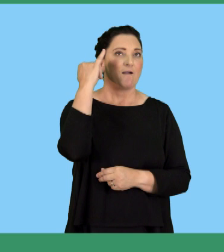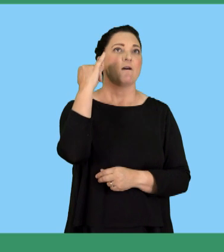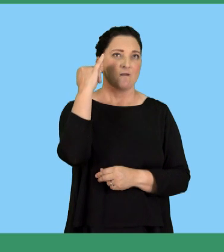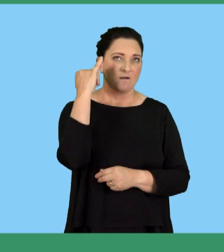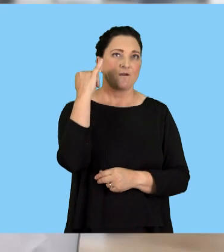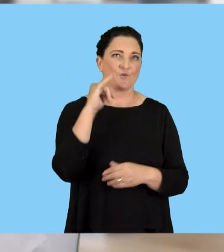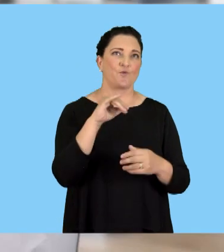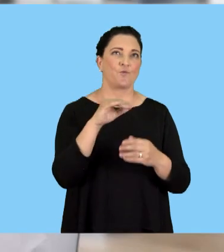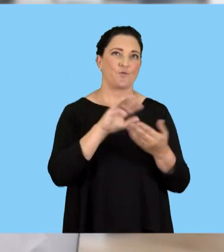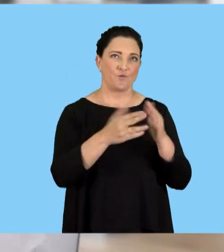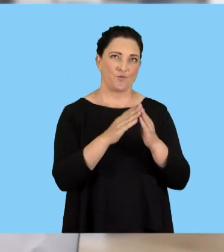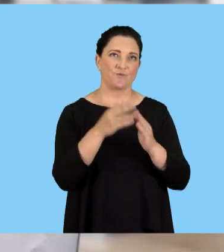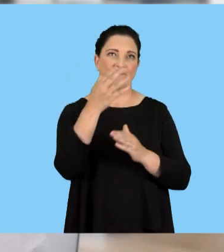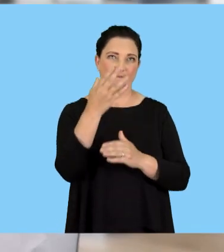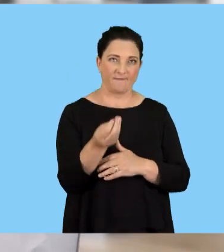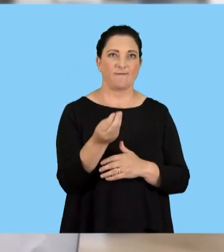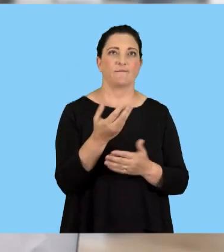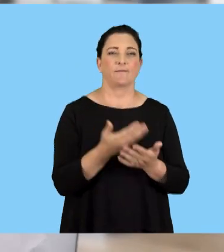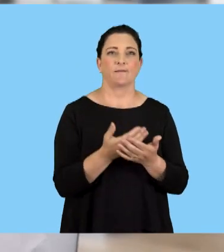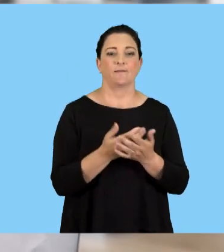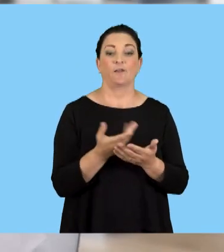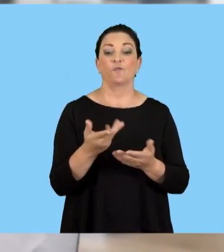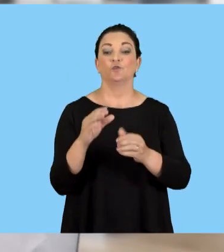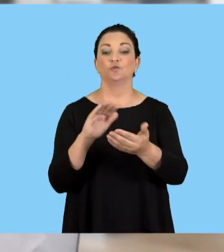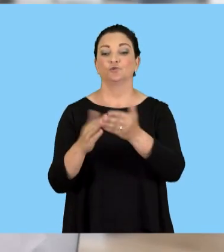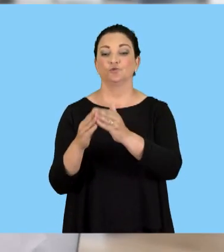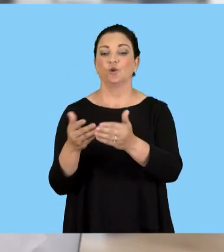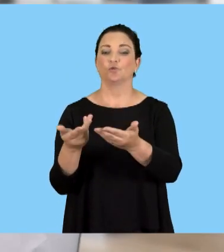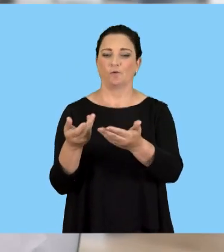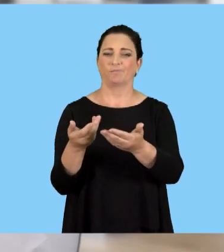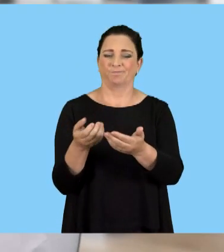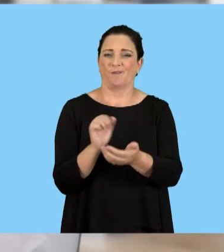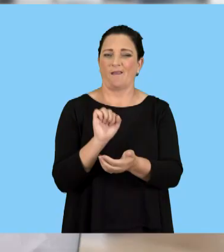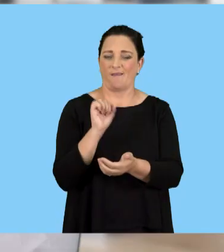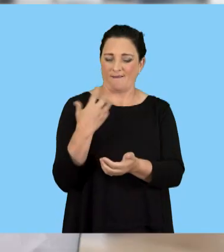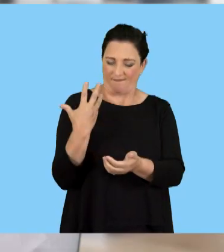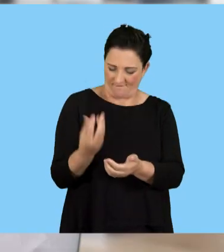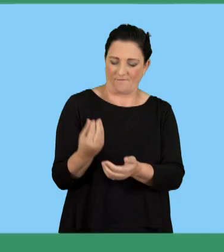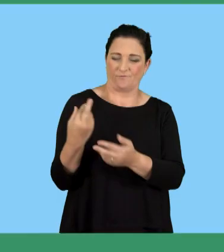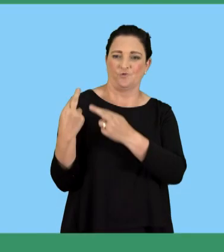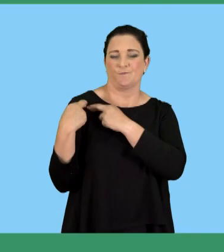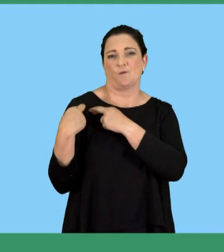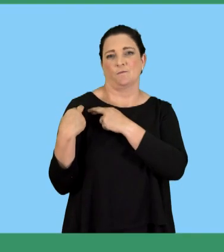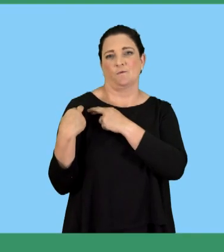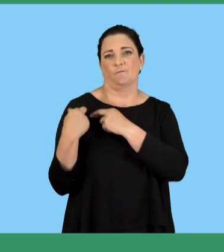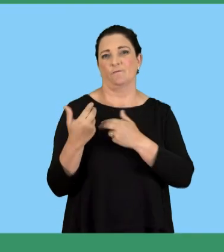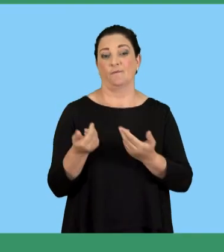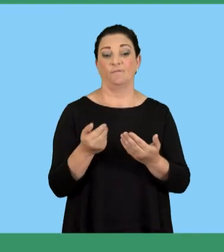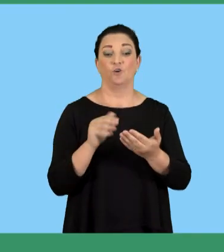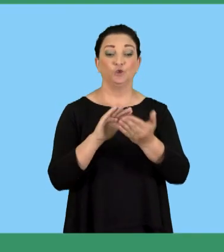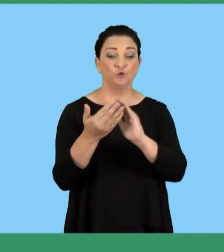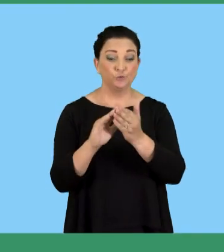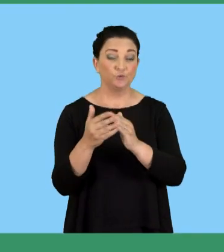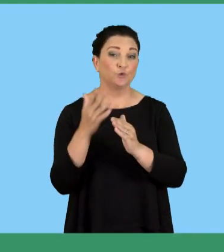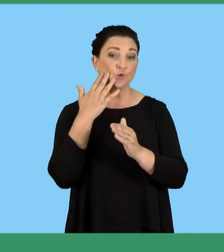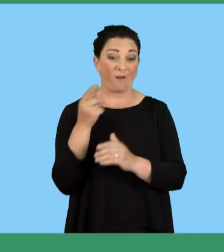idea that the organizations have an obligation to benefit society, the community. The community, when they are combined,